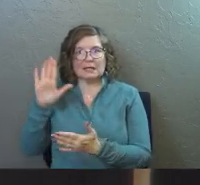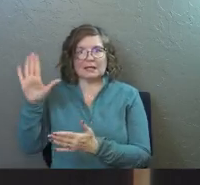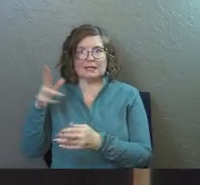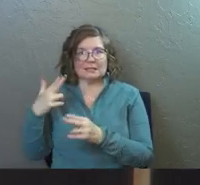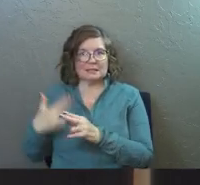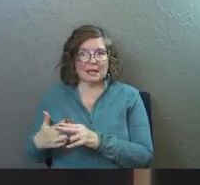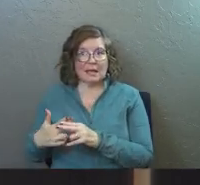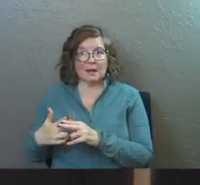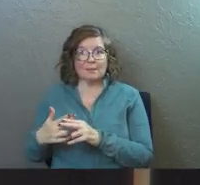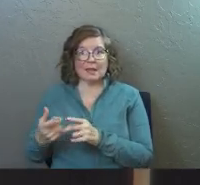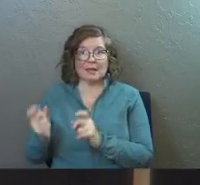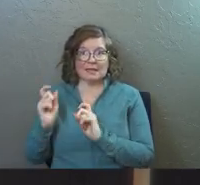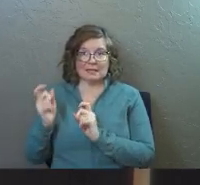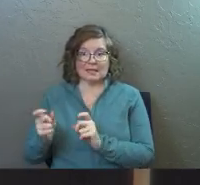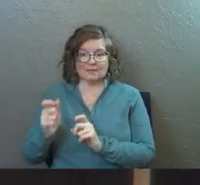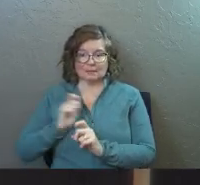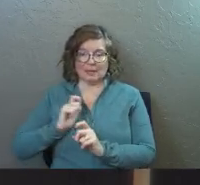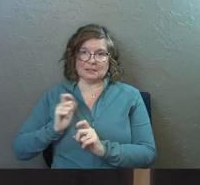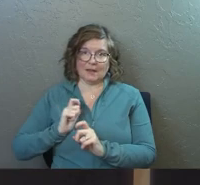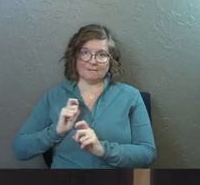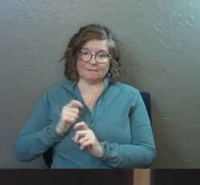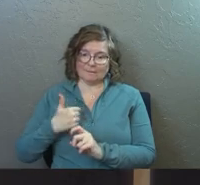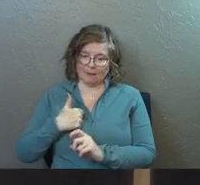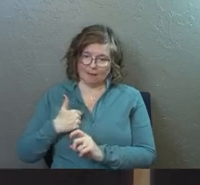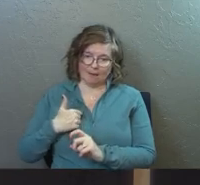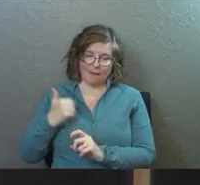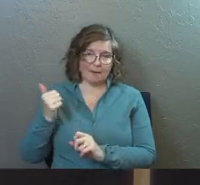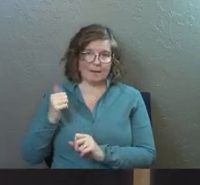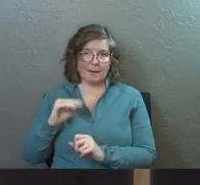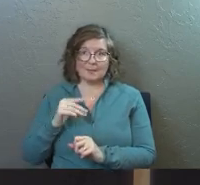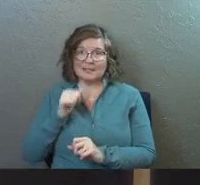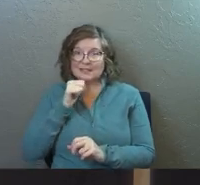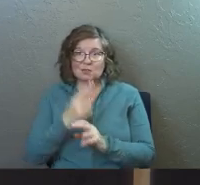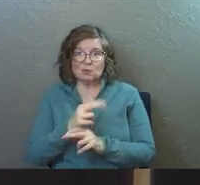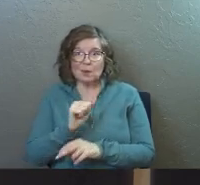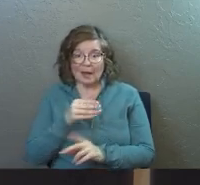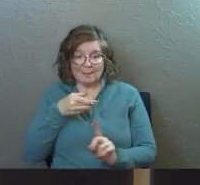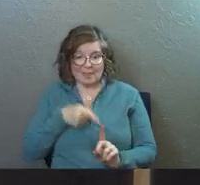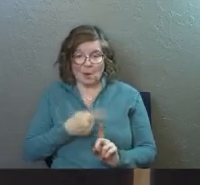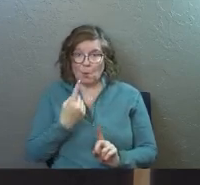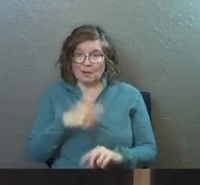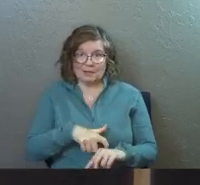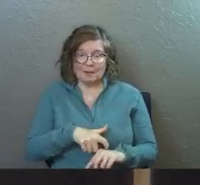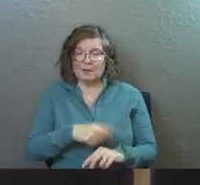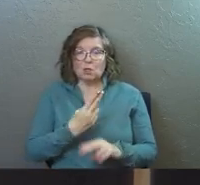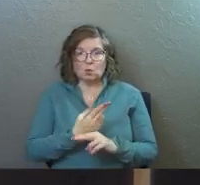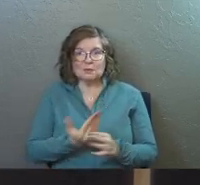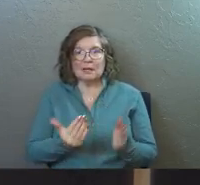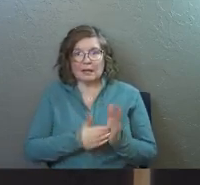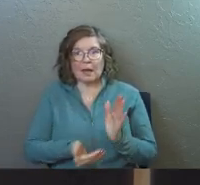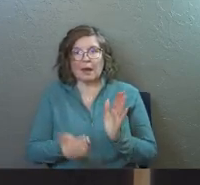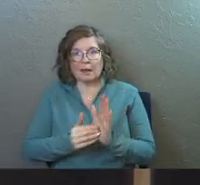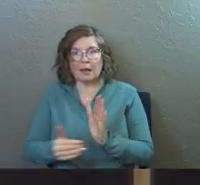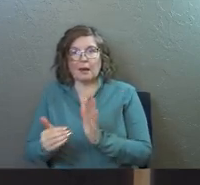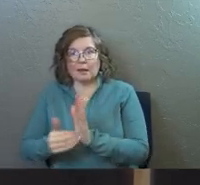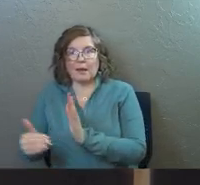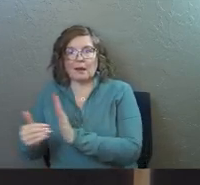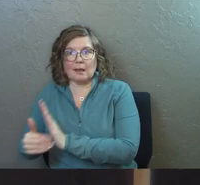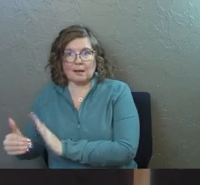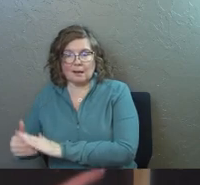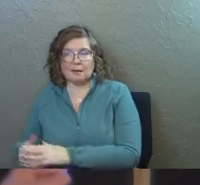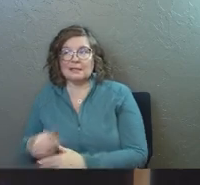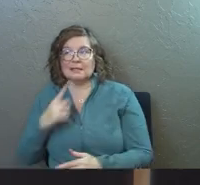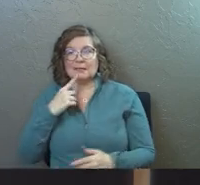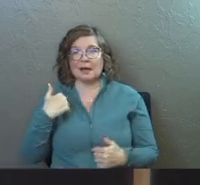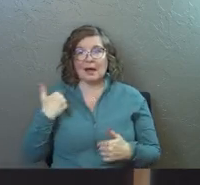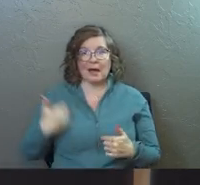his names that he gives to himself, because he doesn't just use the I am there. He uses it over and over again in the Gospels.